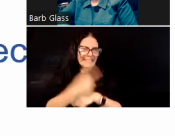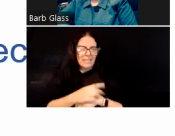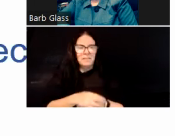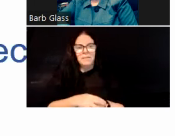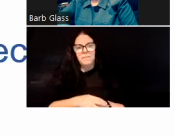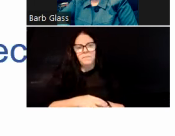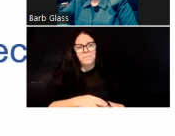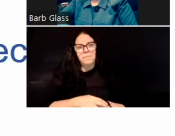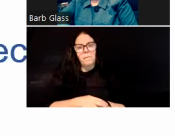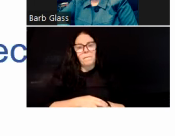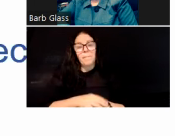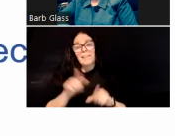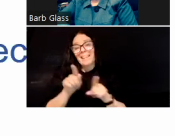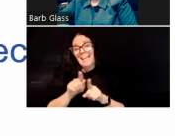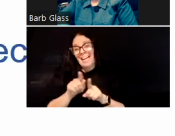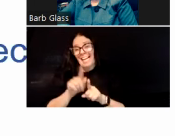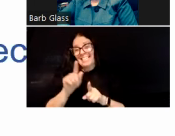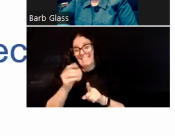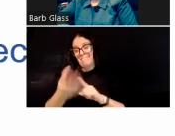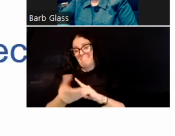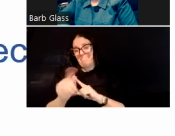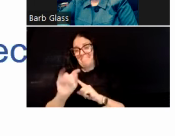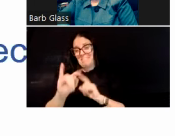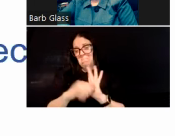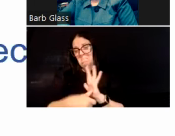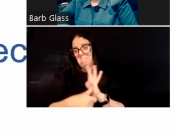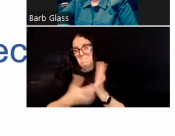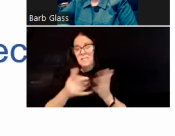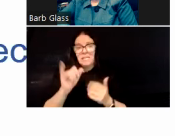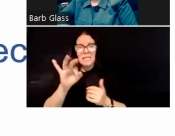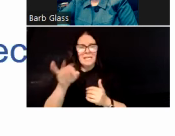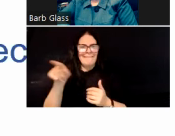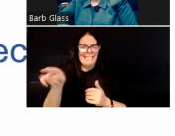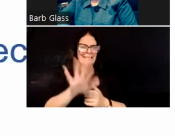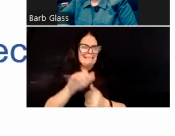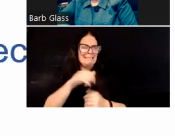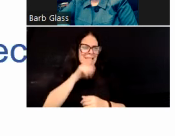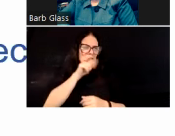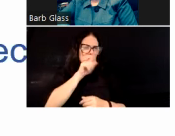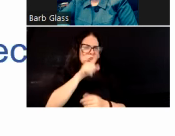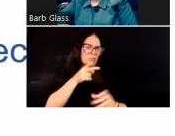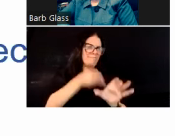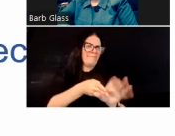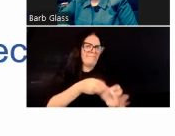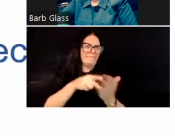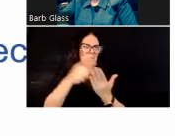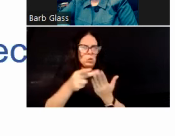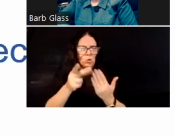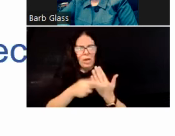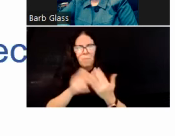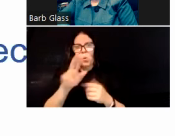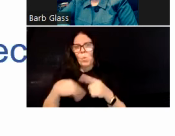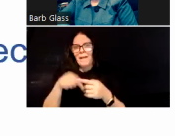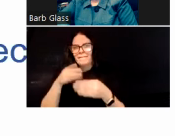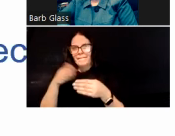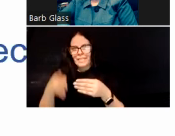As kind of a tip, if they can't remember the exact date in which they started, for example, a program or finished a program,